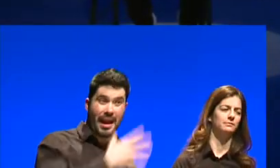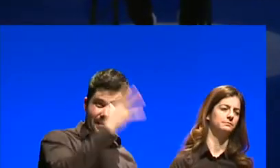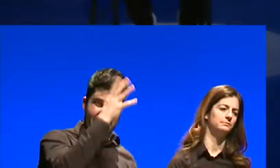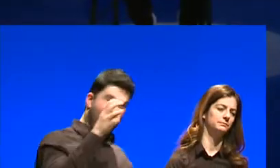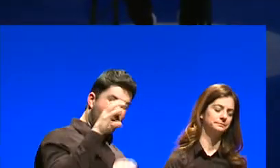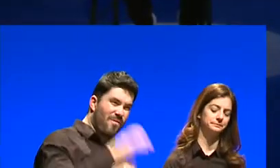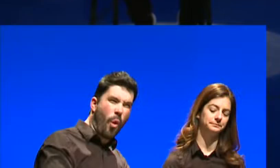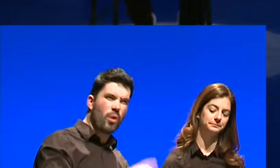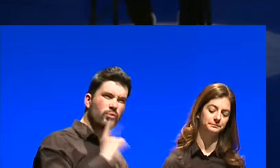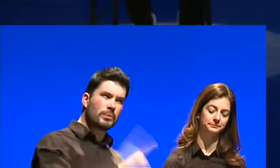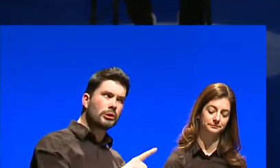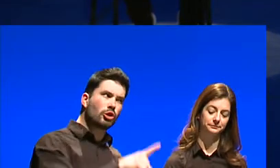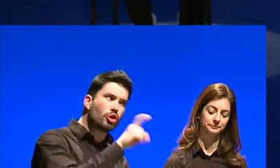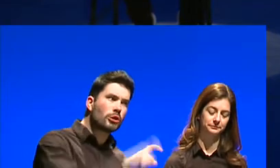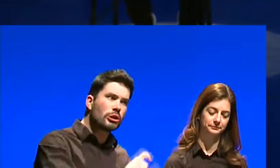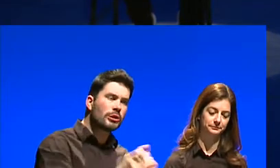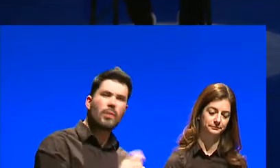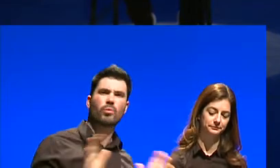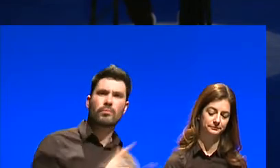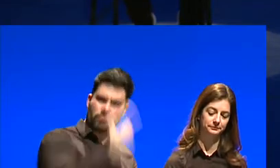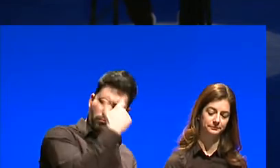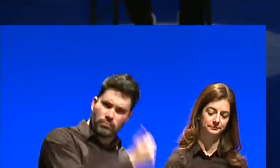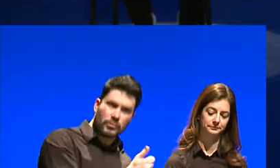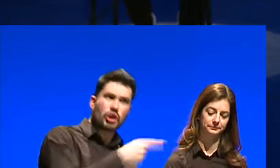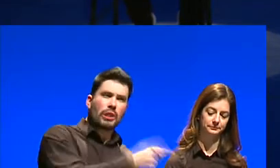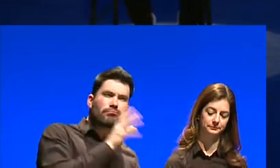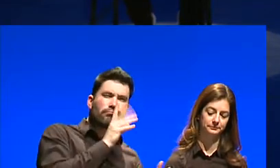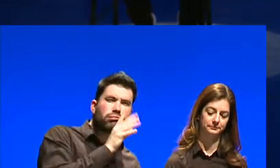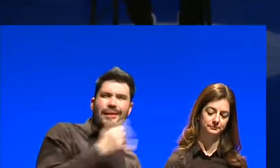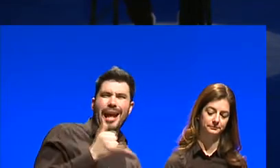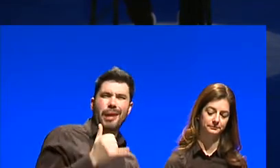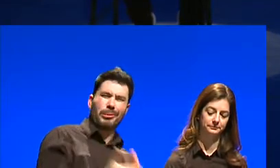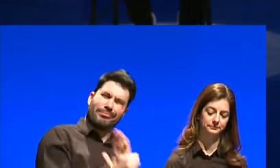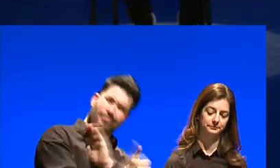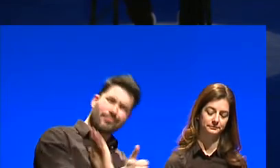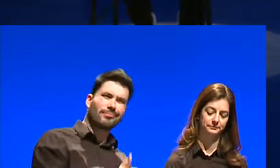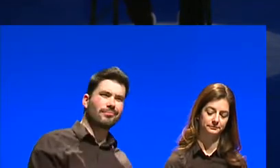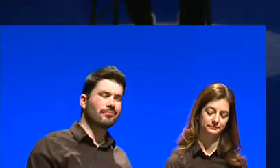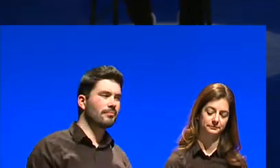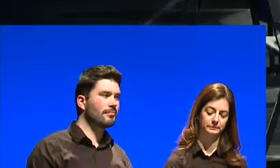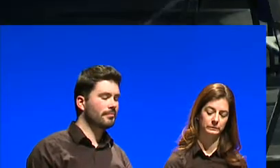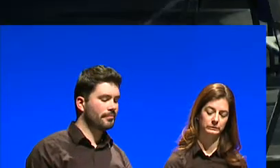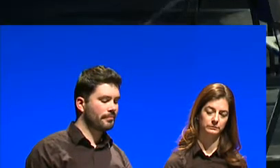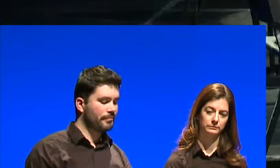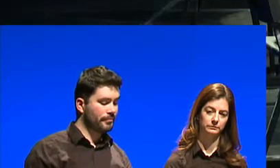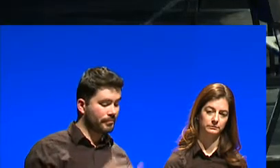mother to convert. It's her choice. She'll become fluent in Arabic.